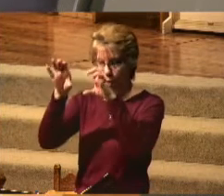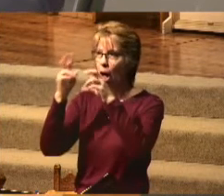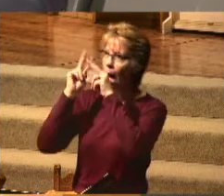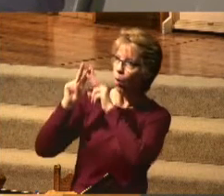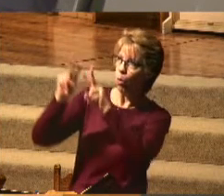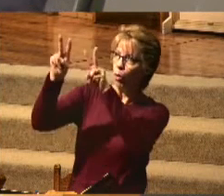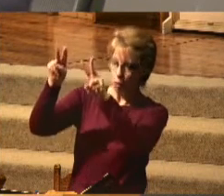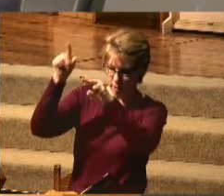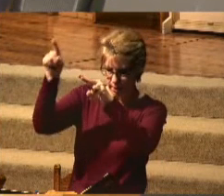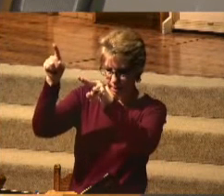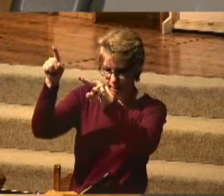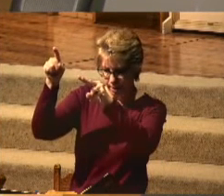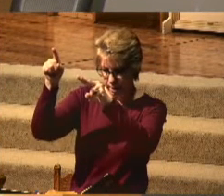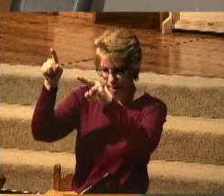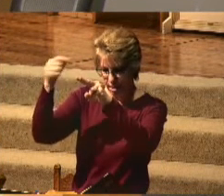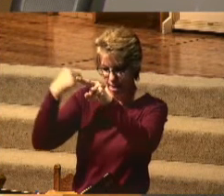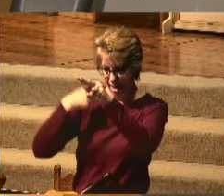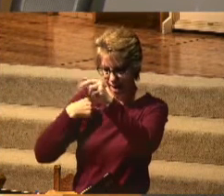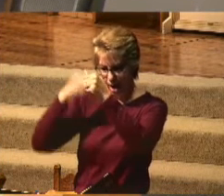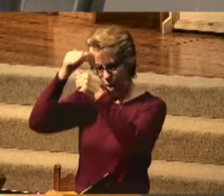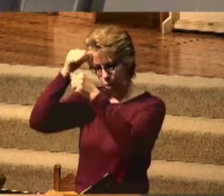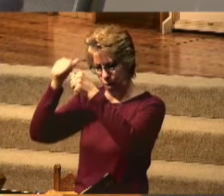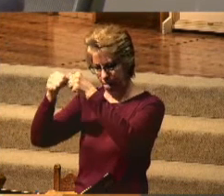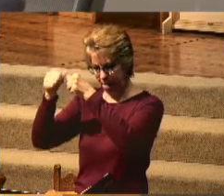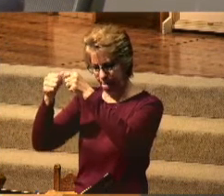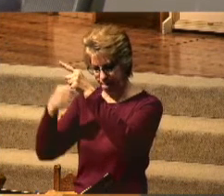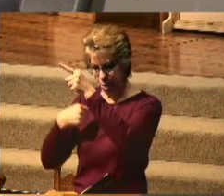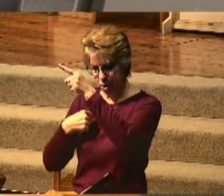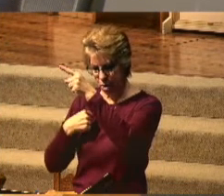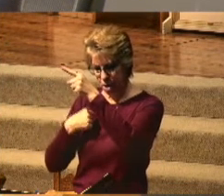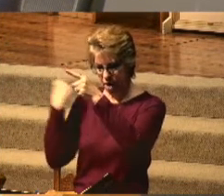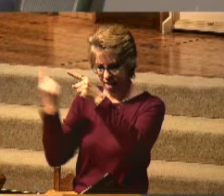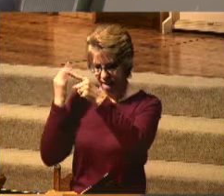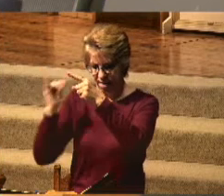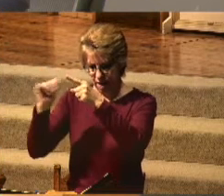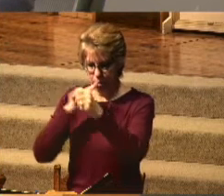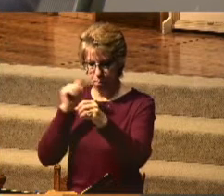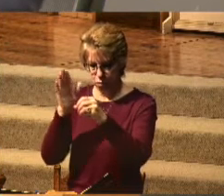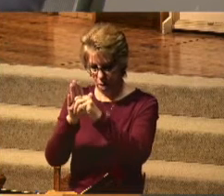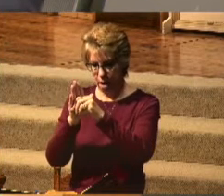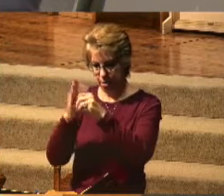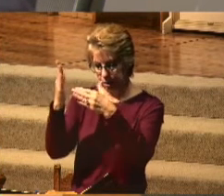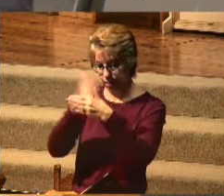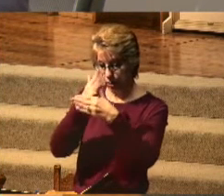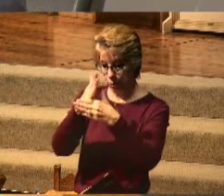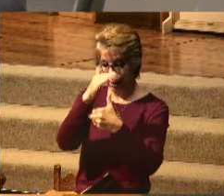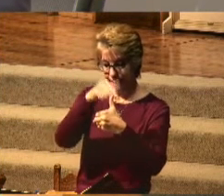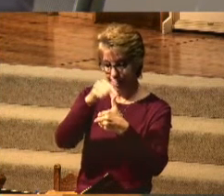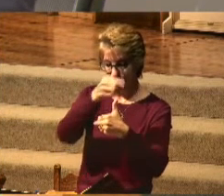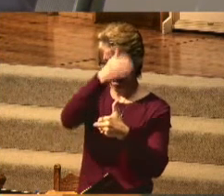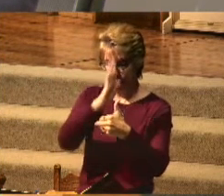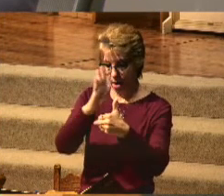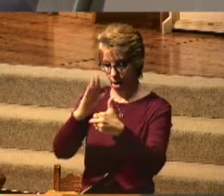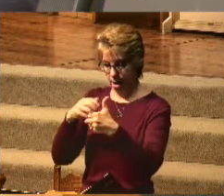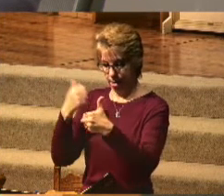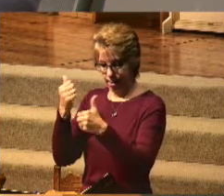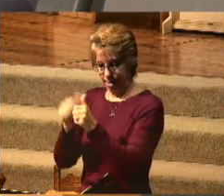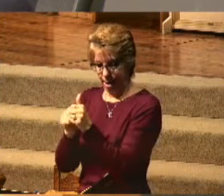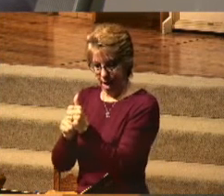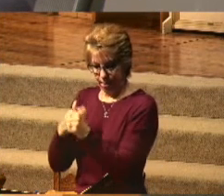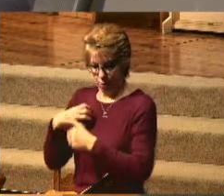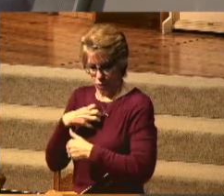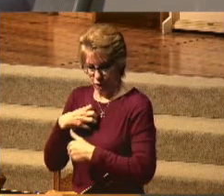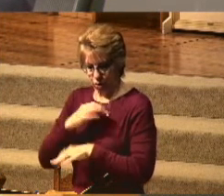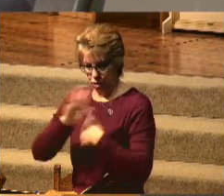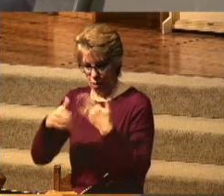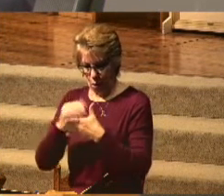it, that I may remember the everlasting covenant between God and every living creature of all flesh that